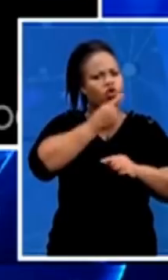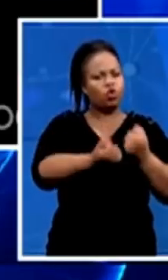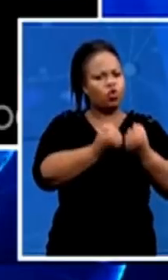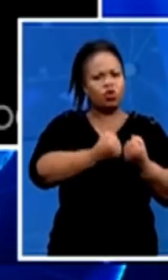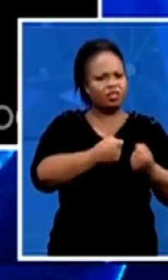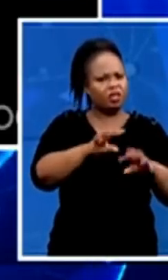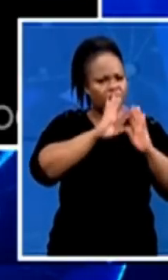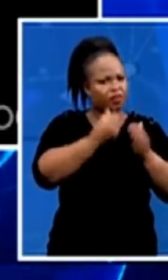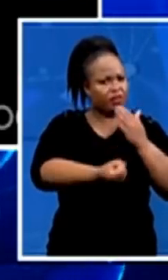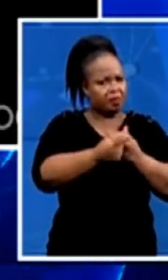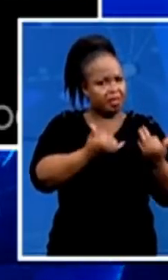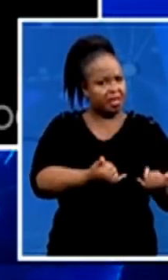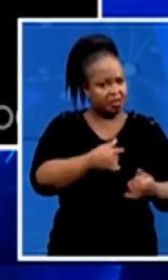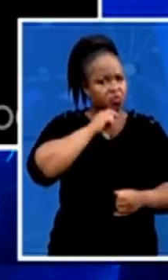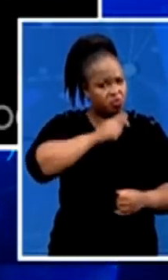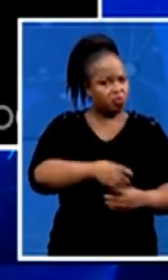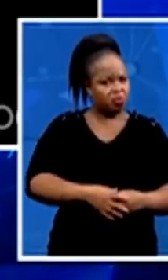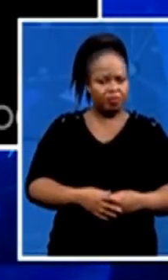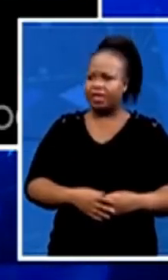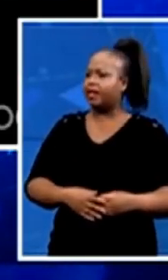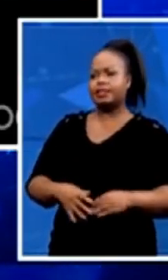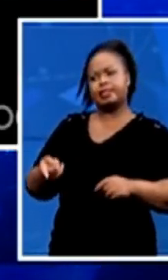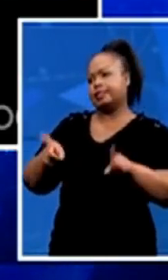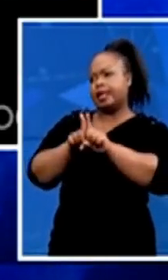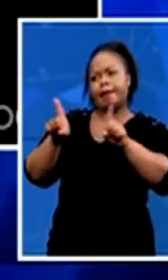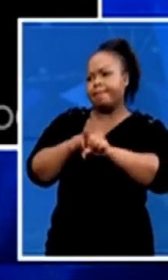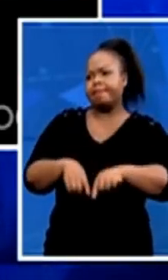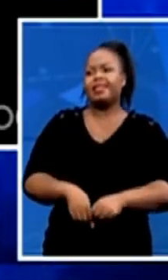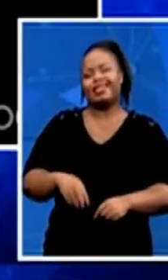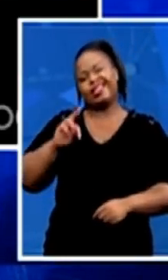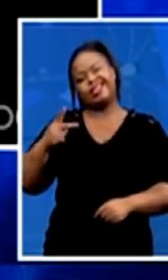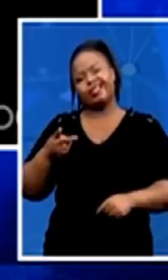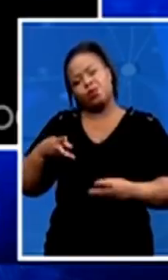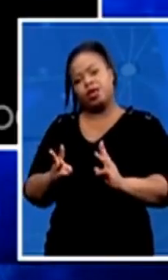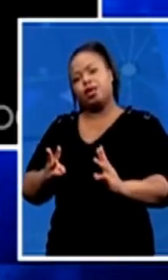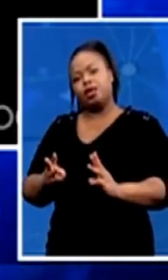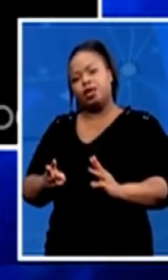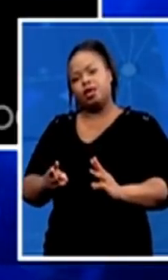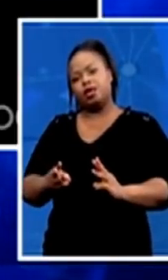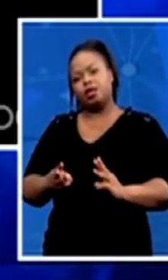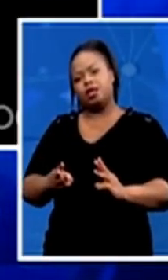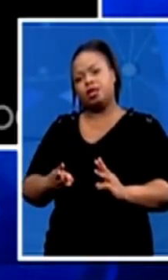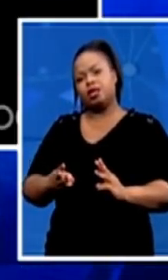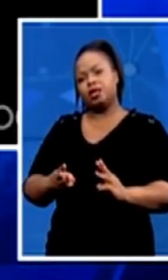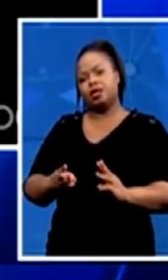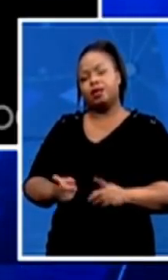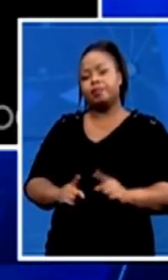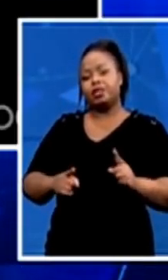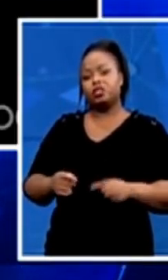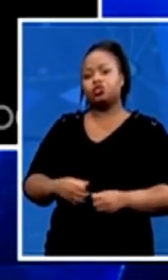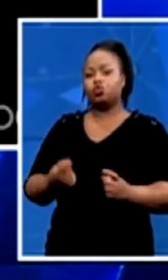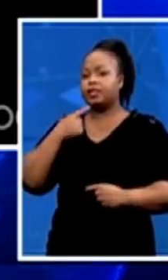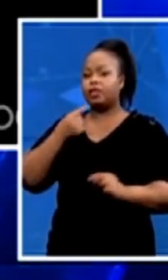completely different. It's another species, yes, of contempt of court. That I will concede. But to say it's